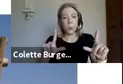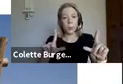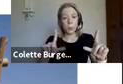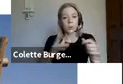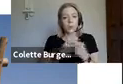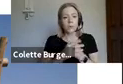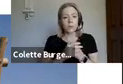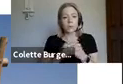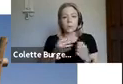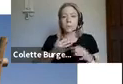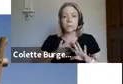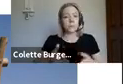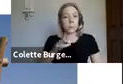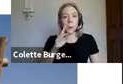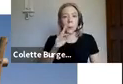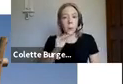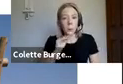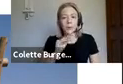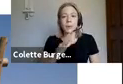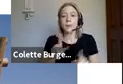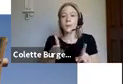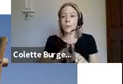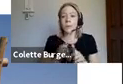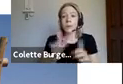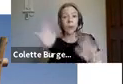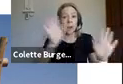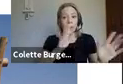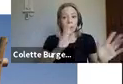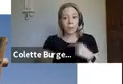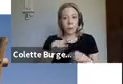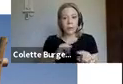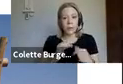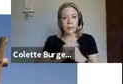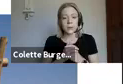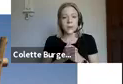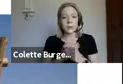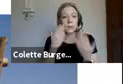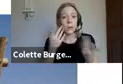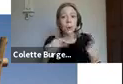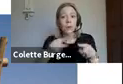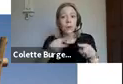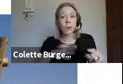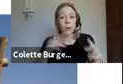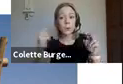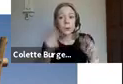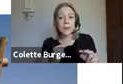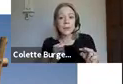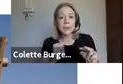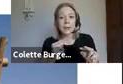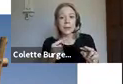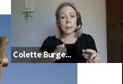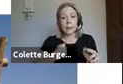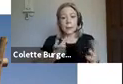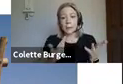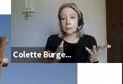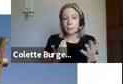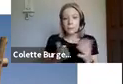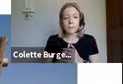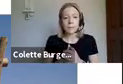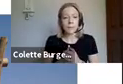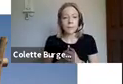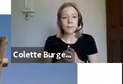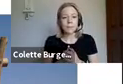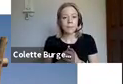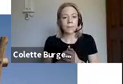so great. Hi everybody. Excellent. Okay, I don't know whether people want to see me first or not. I don't know.